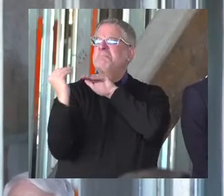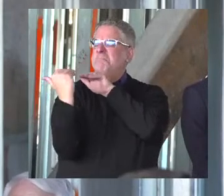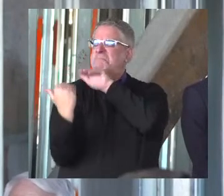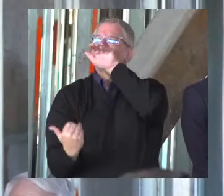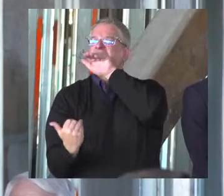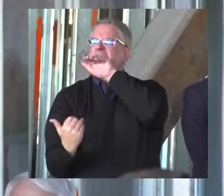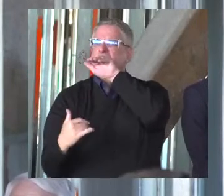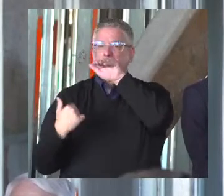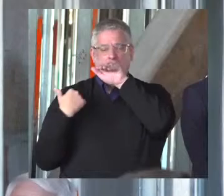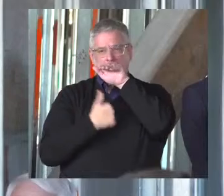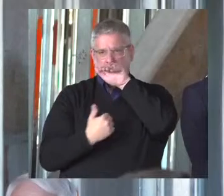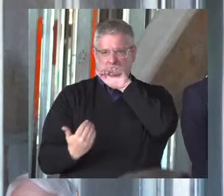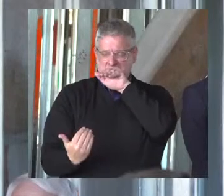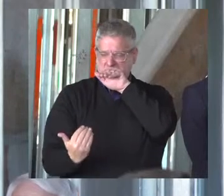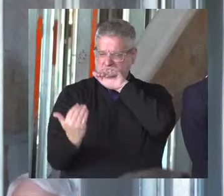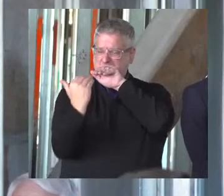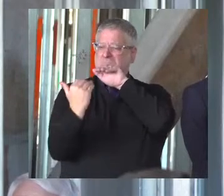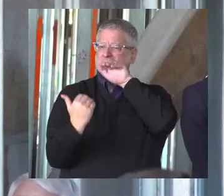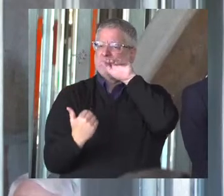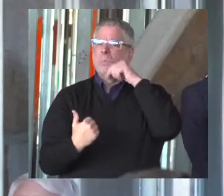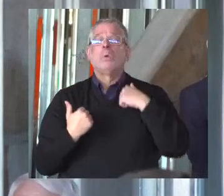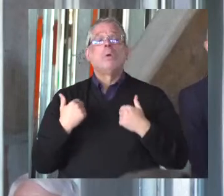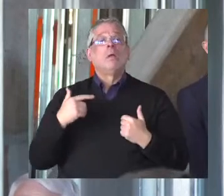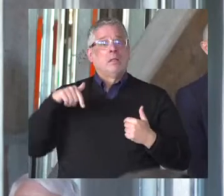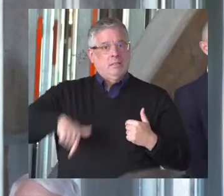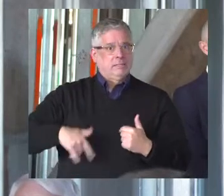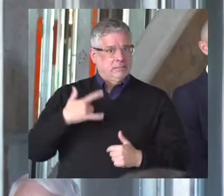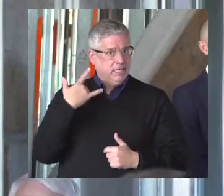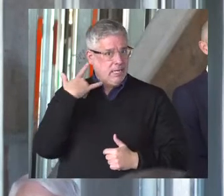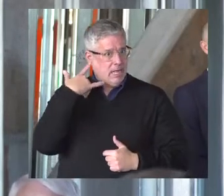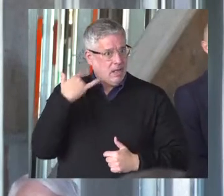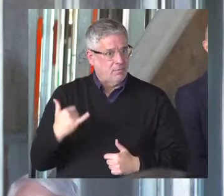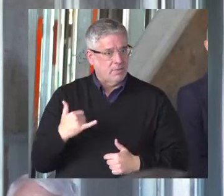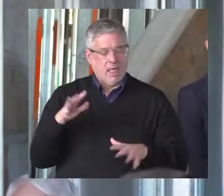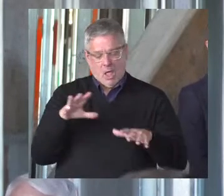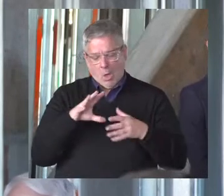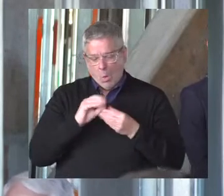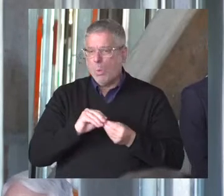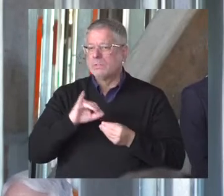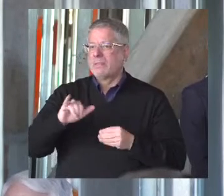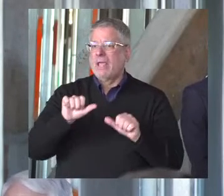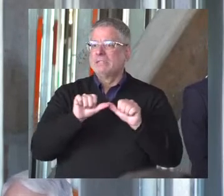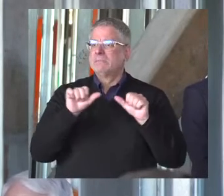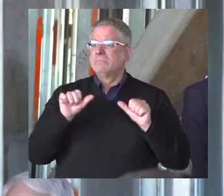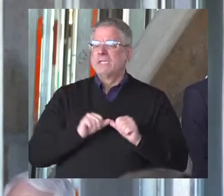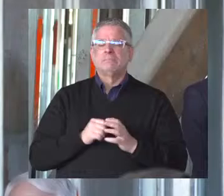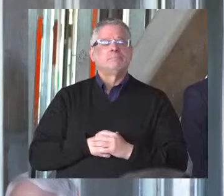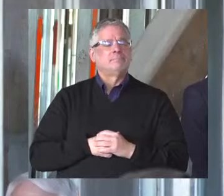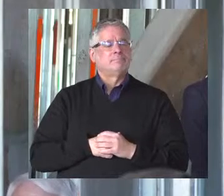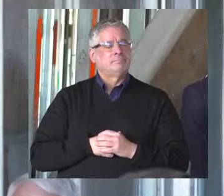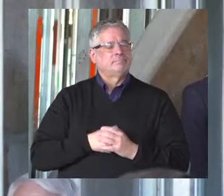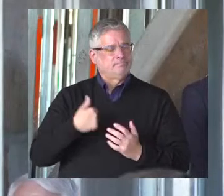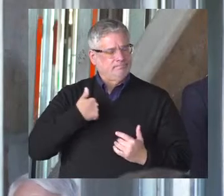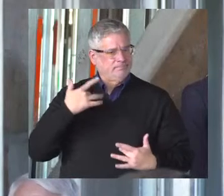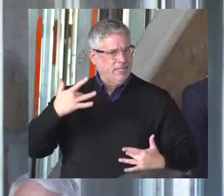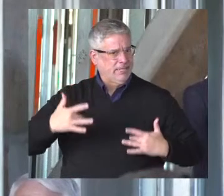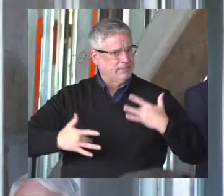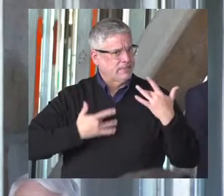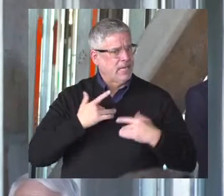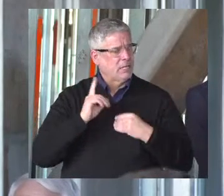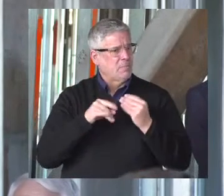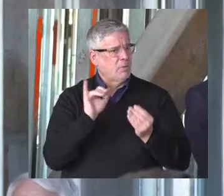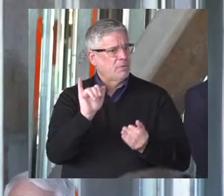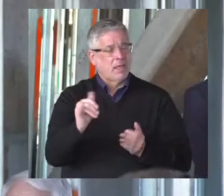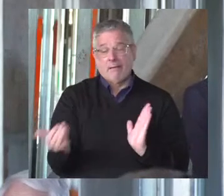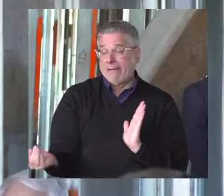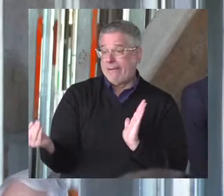are no peers. It is California that owns this space, and so I'm excited about that.